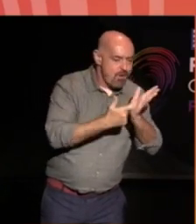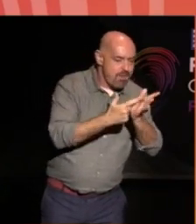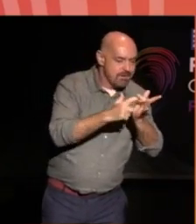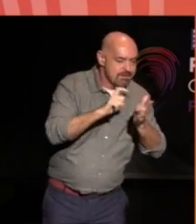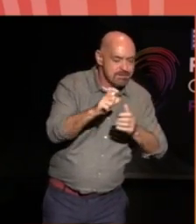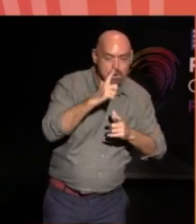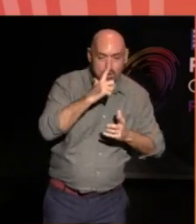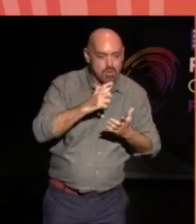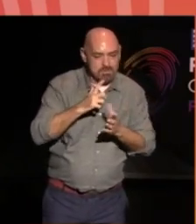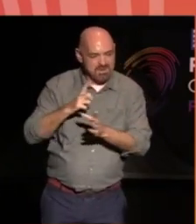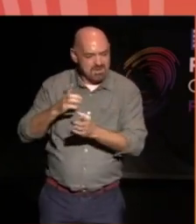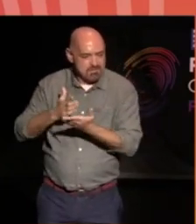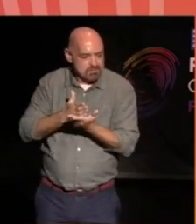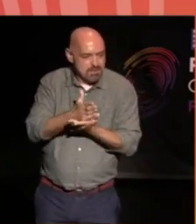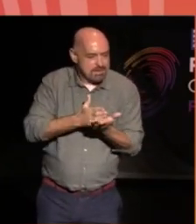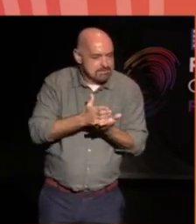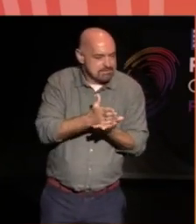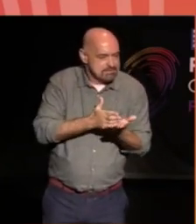sometimes yeasty bread.